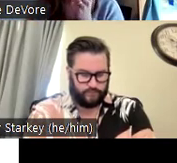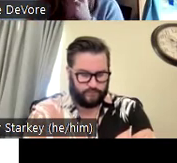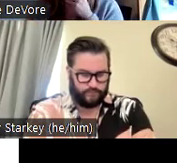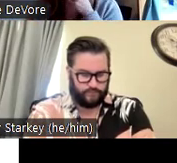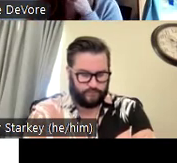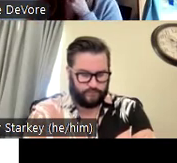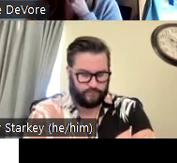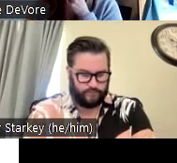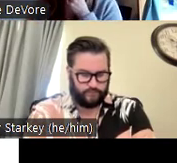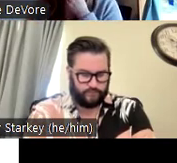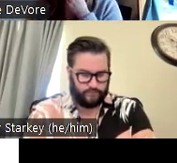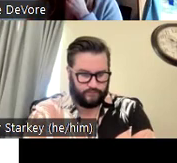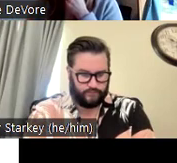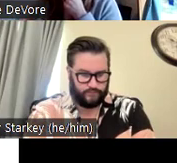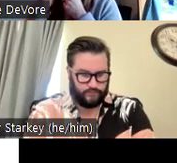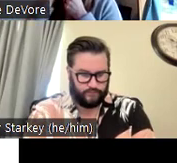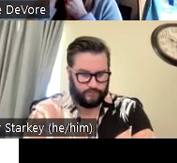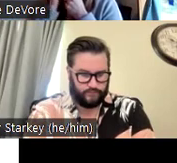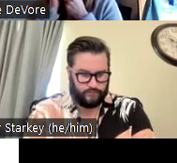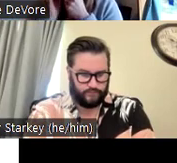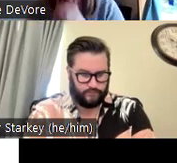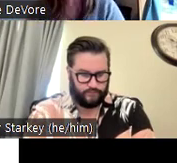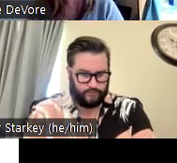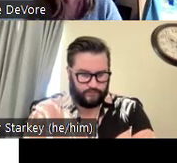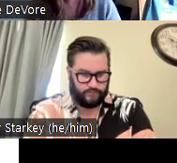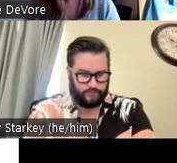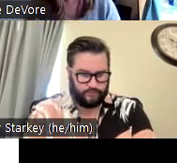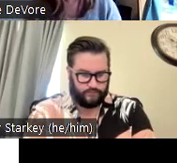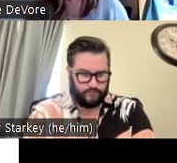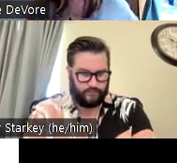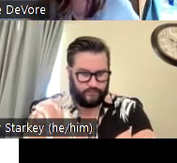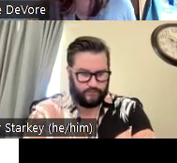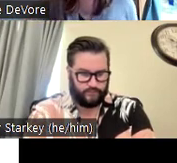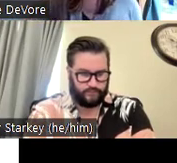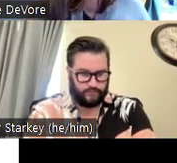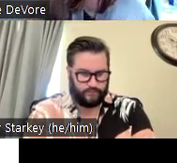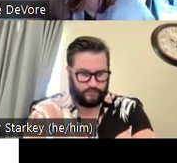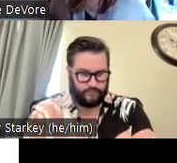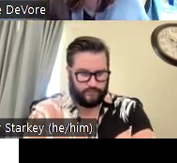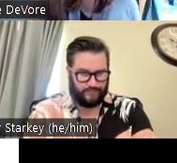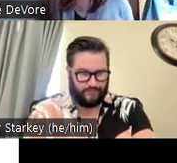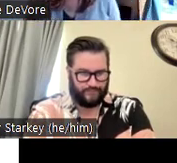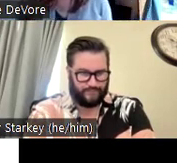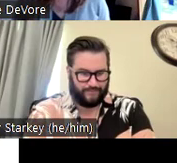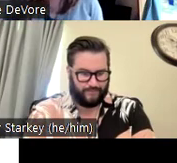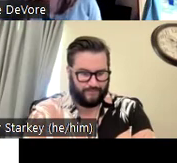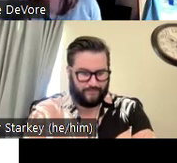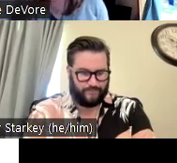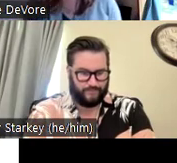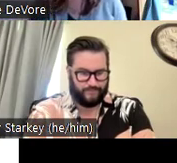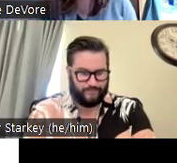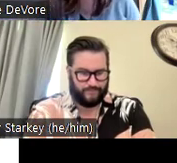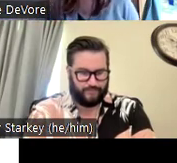training. Yes, I had on my list to bring up those lovely trainings with the incredible online